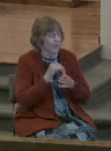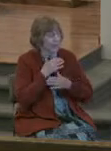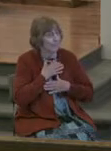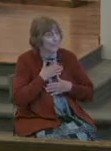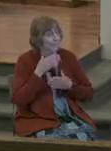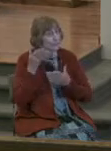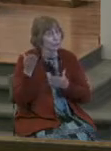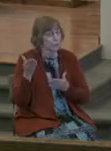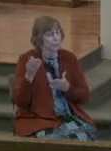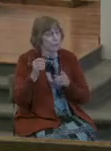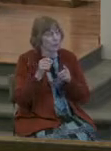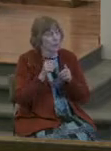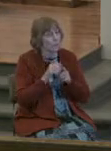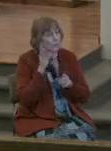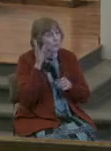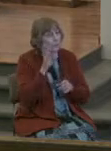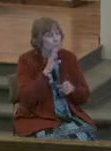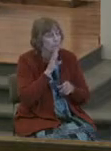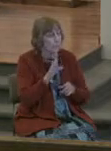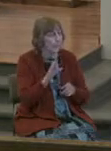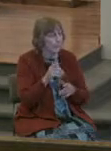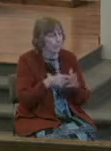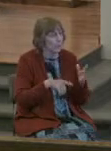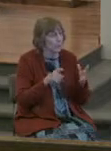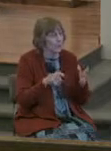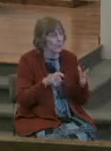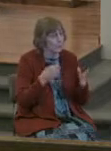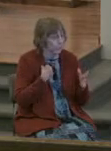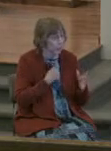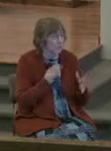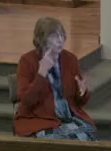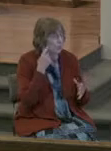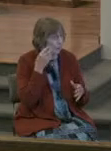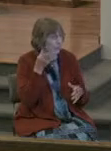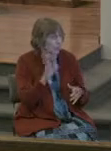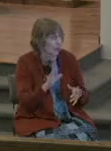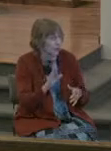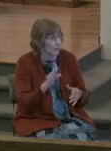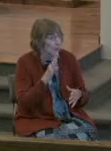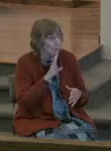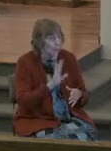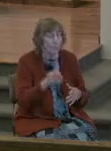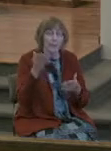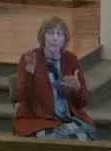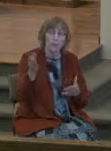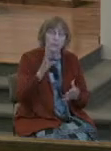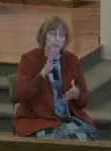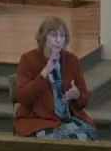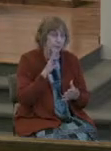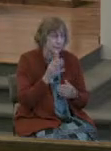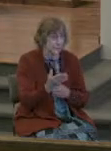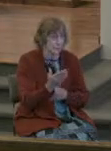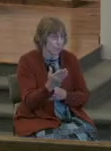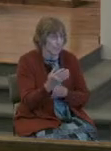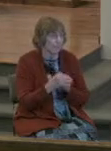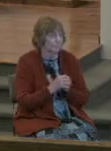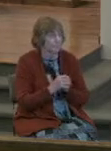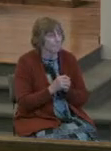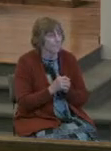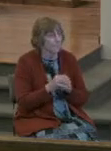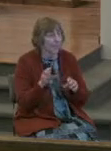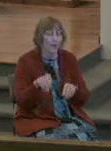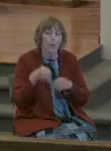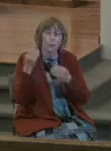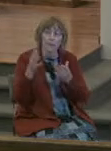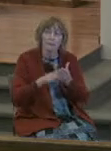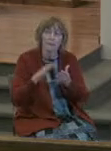you, and that the words would be what you need for us to hear, God, that it would be you that speaks to us this morning. And we give you the